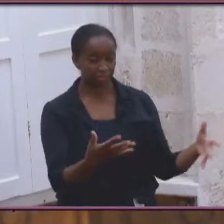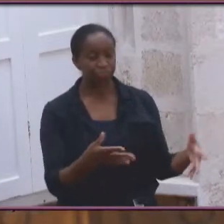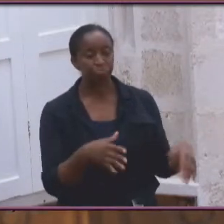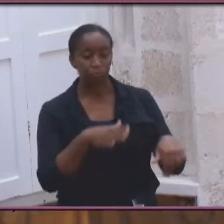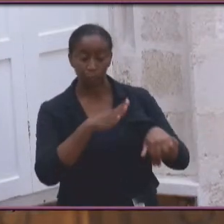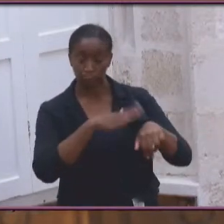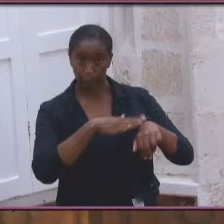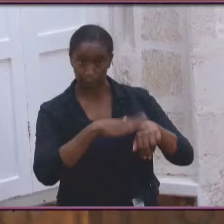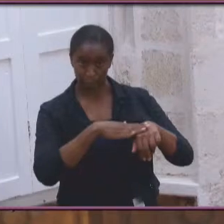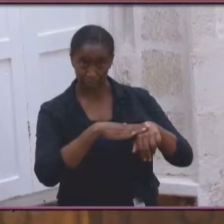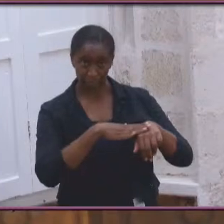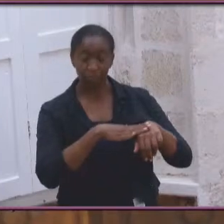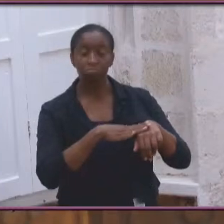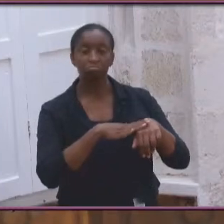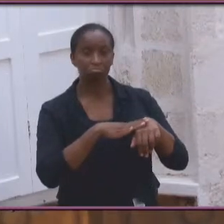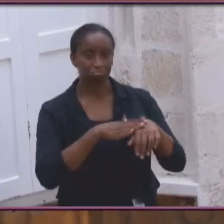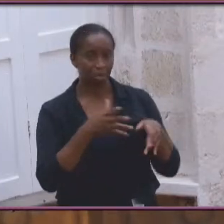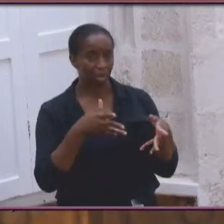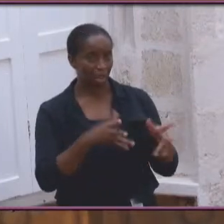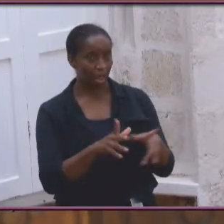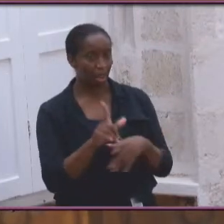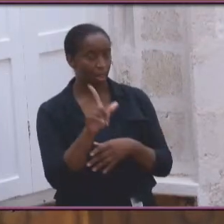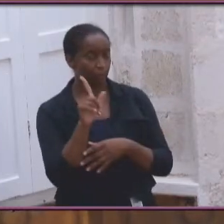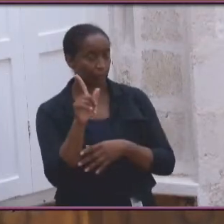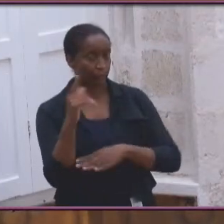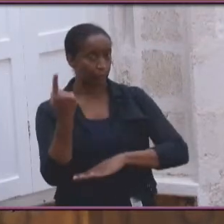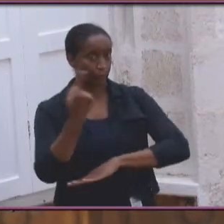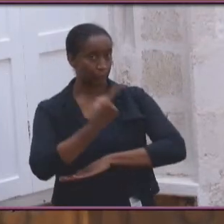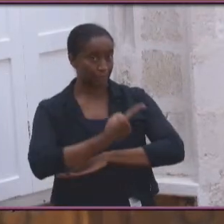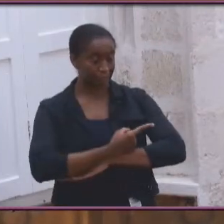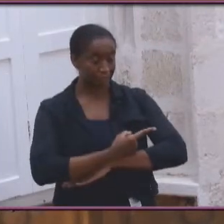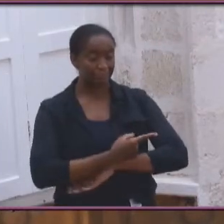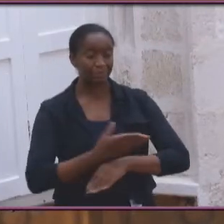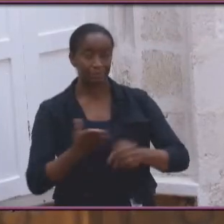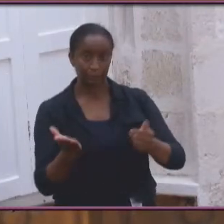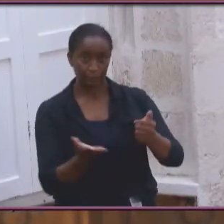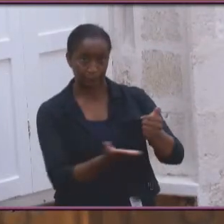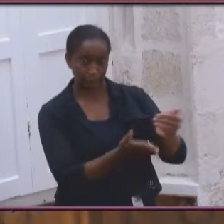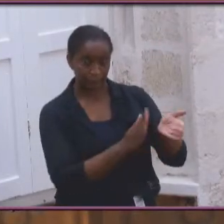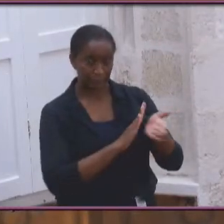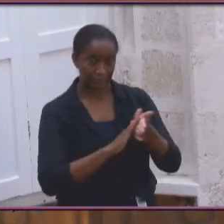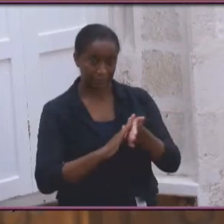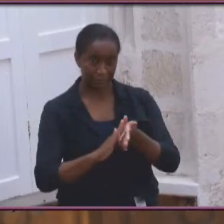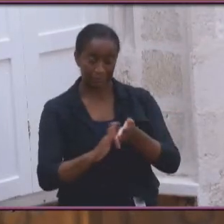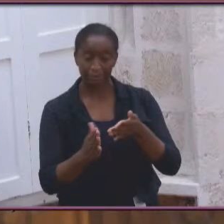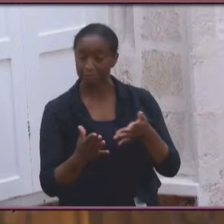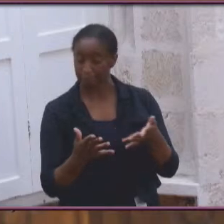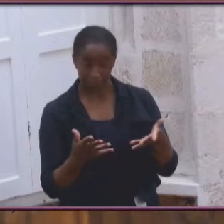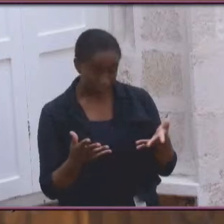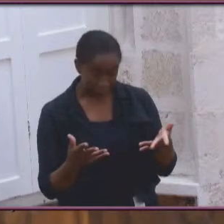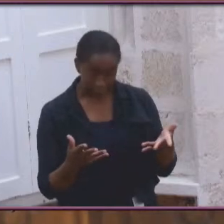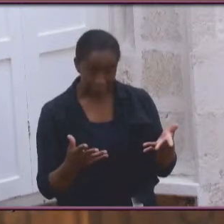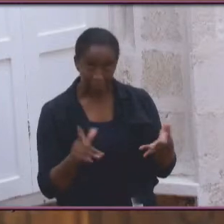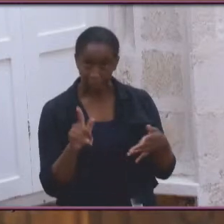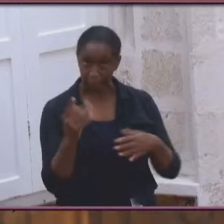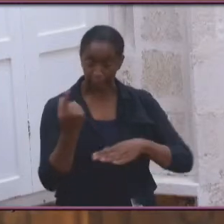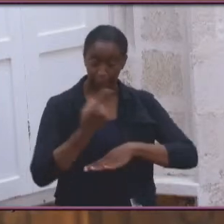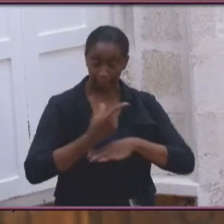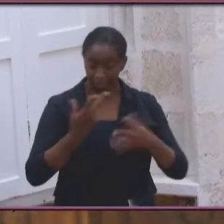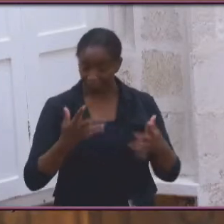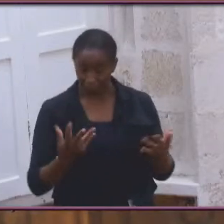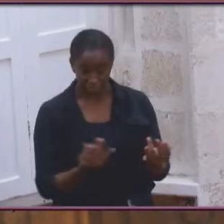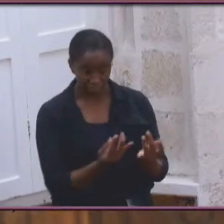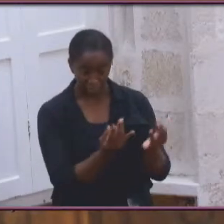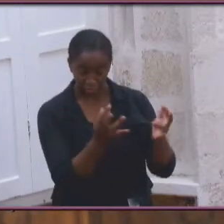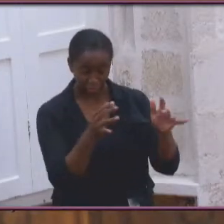Thereafter, the matter of administrative penalties comes into force. Having said that, there's